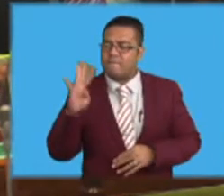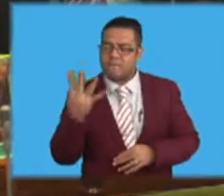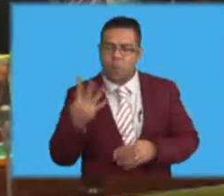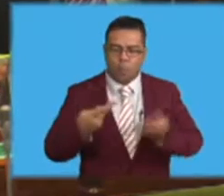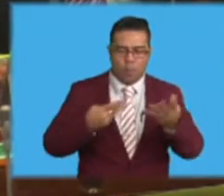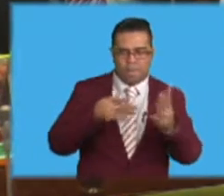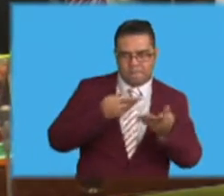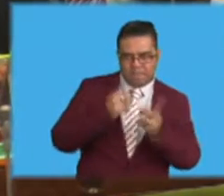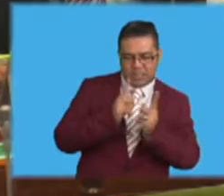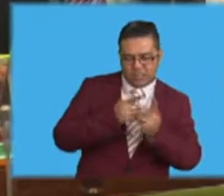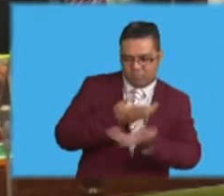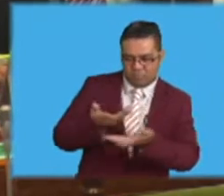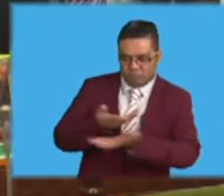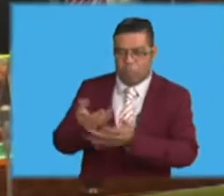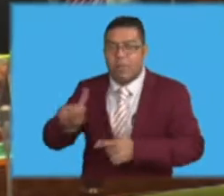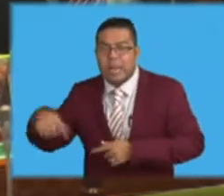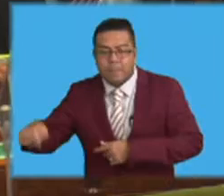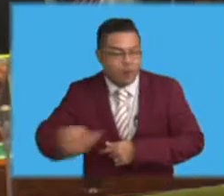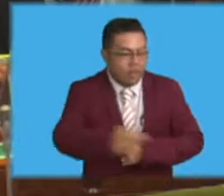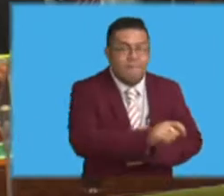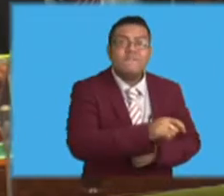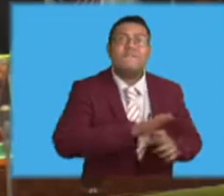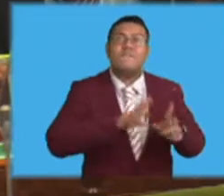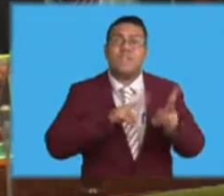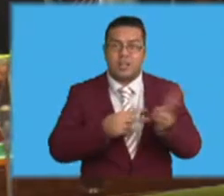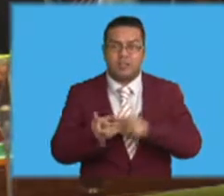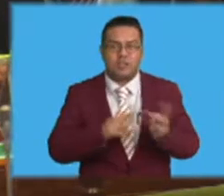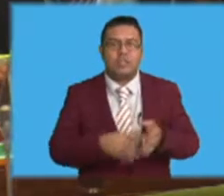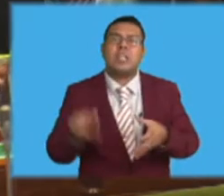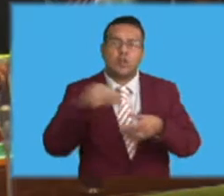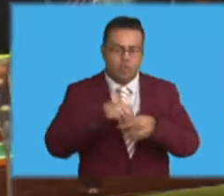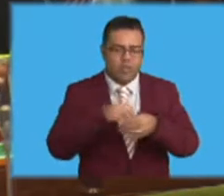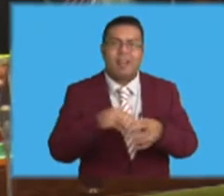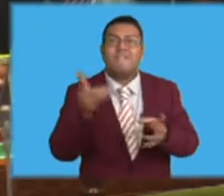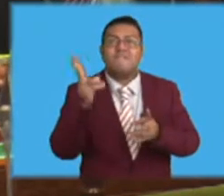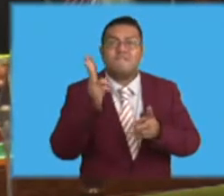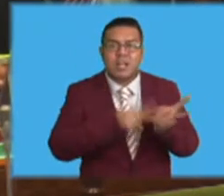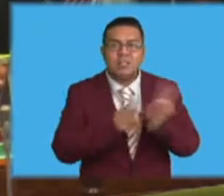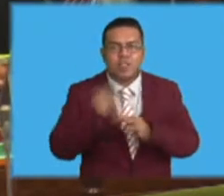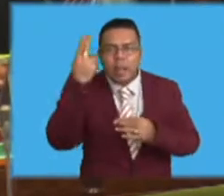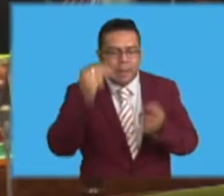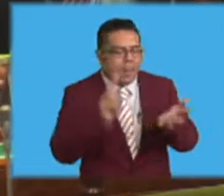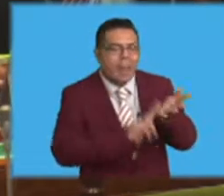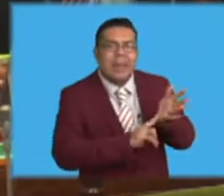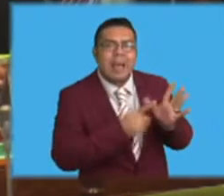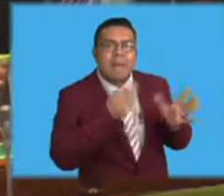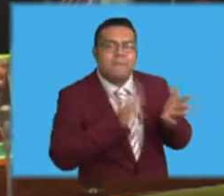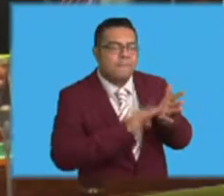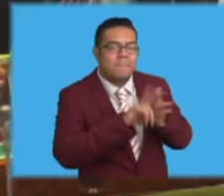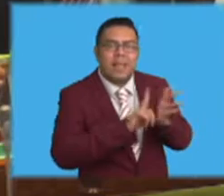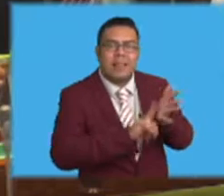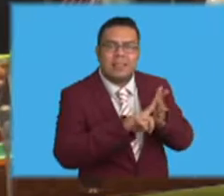consultations that have been held with the neighbouring villages, including Navua over the last 4 weeks, with the most recent one last week,